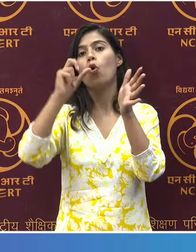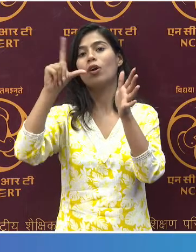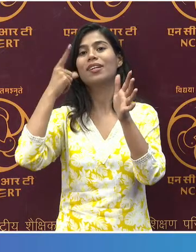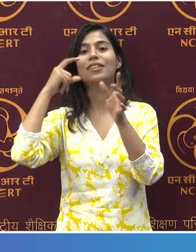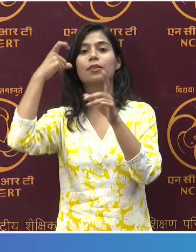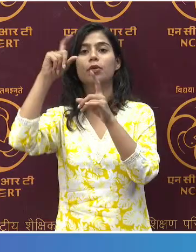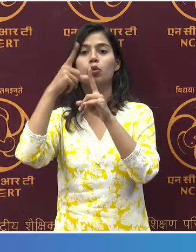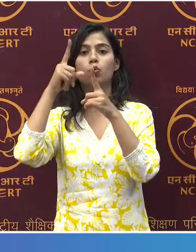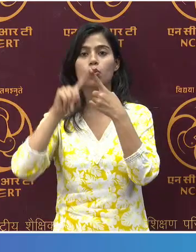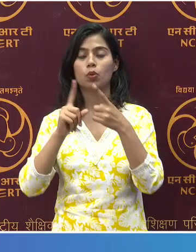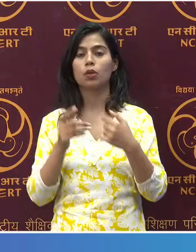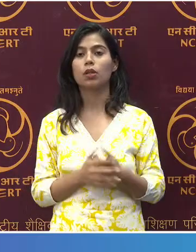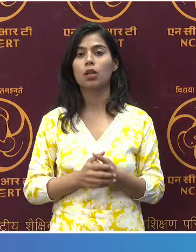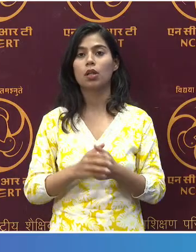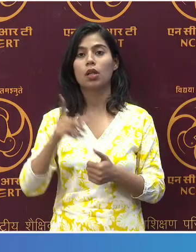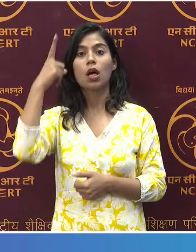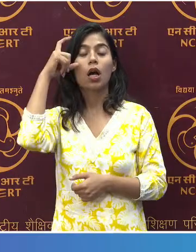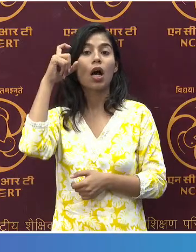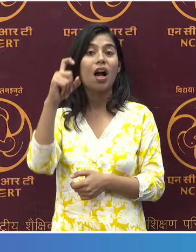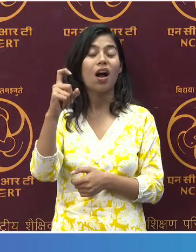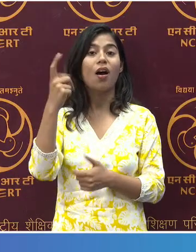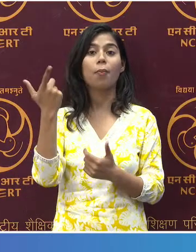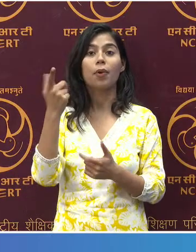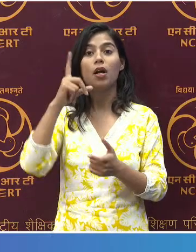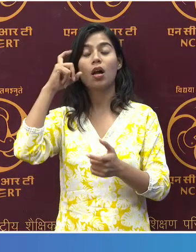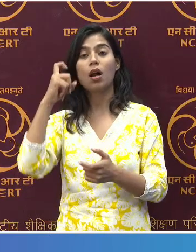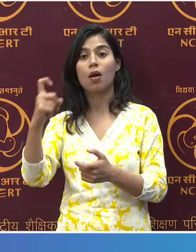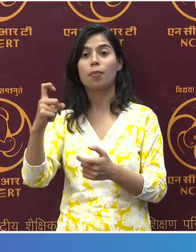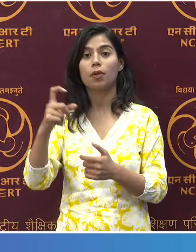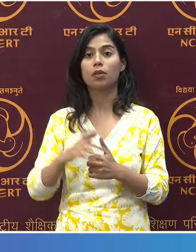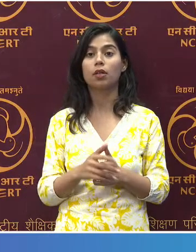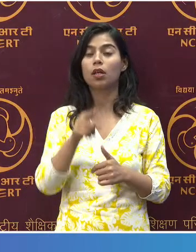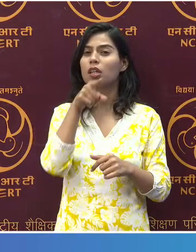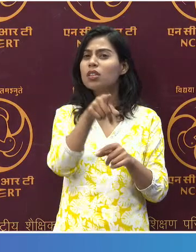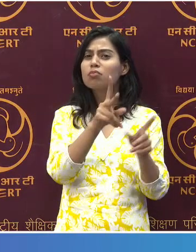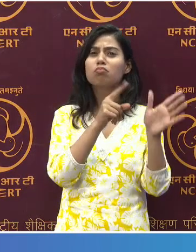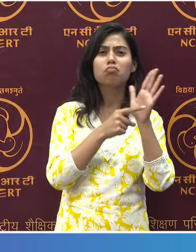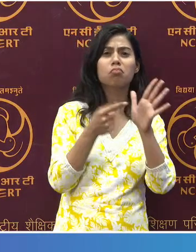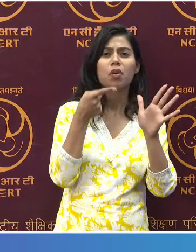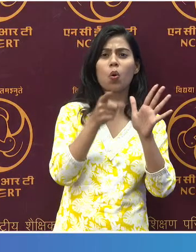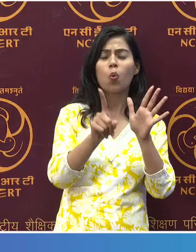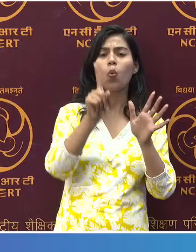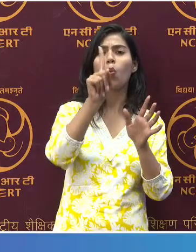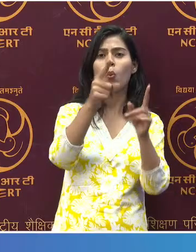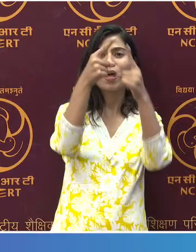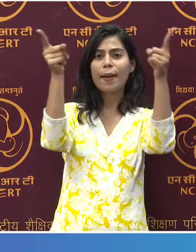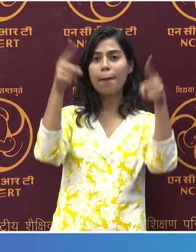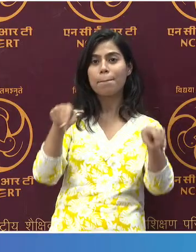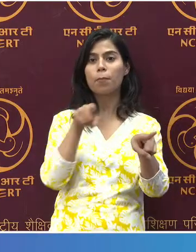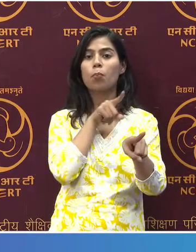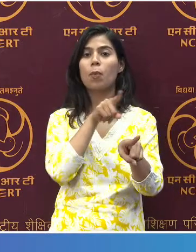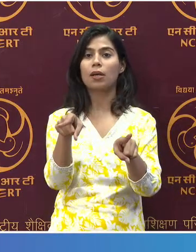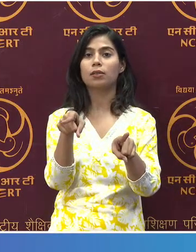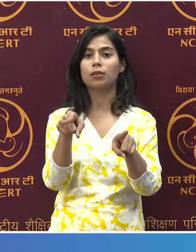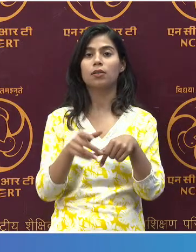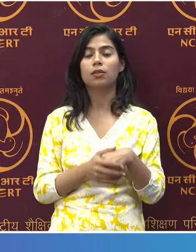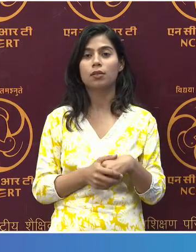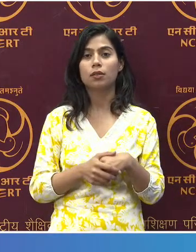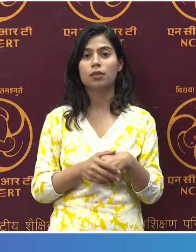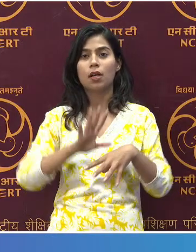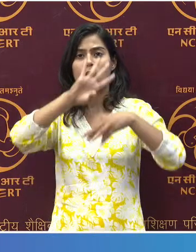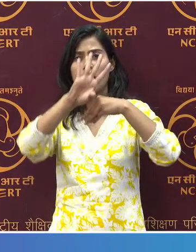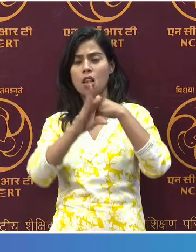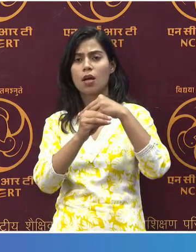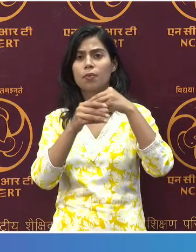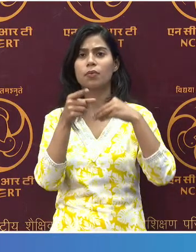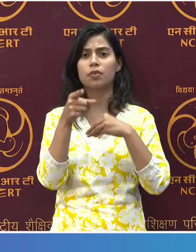contain carbon-carbon double bond. There is a 1 sigma and 1 pi bond. Addition of H2